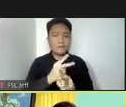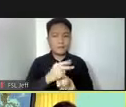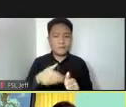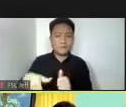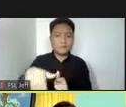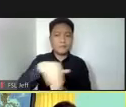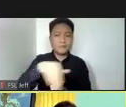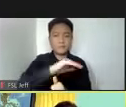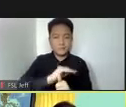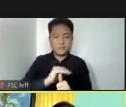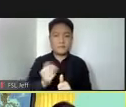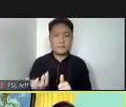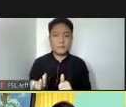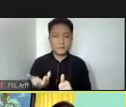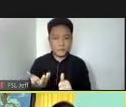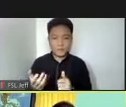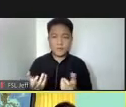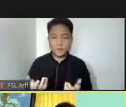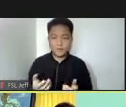In the next slide,